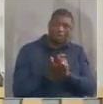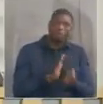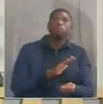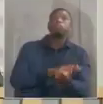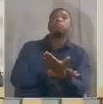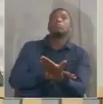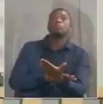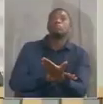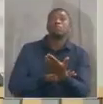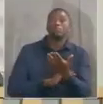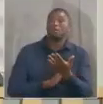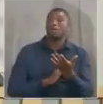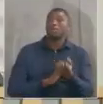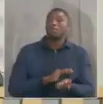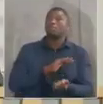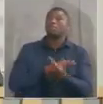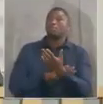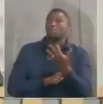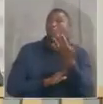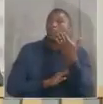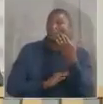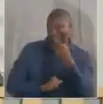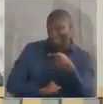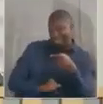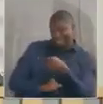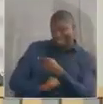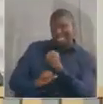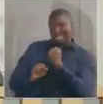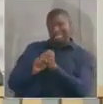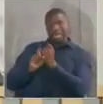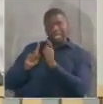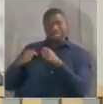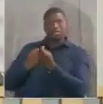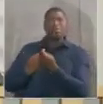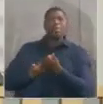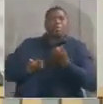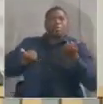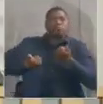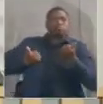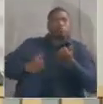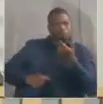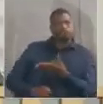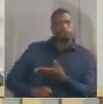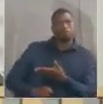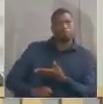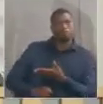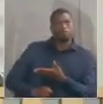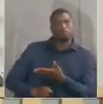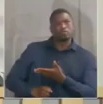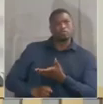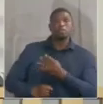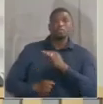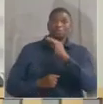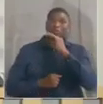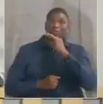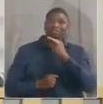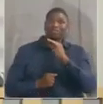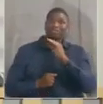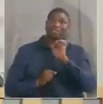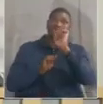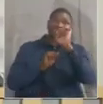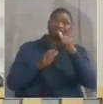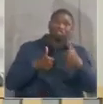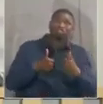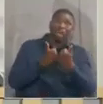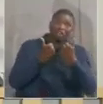the task team was already on the ground. So most, if not all of the challenges